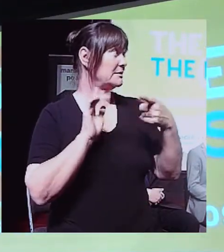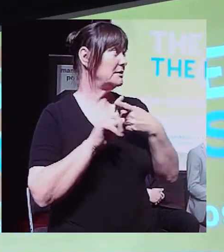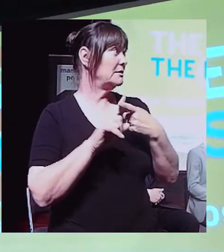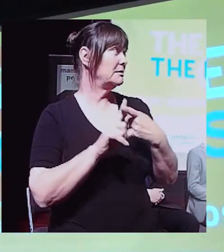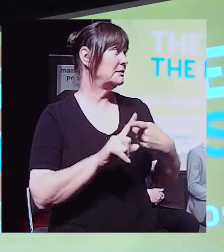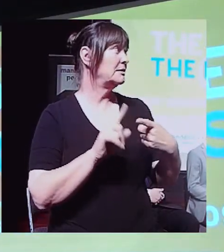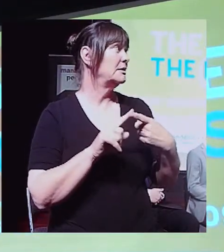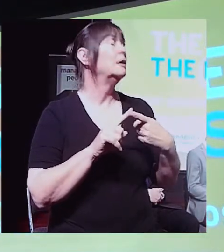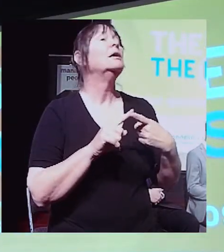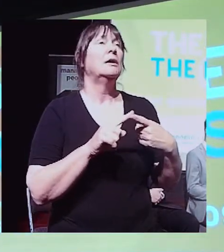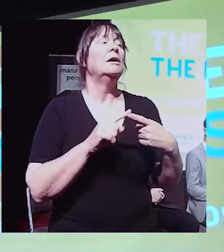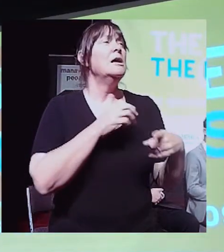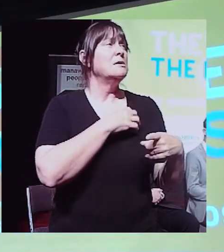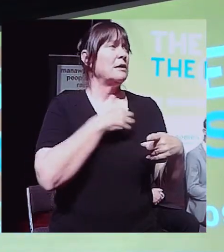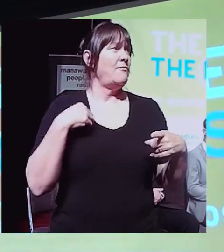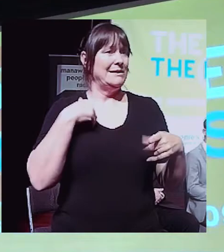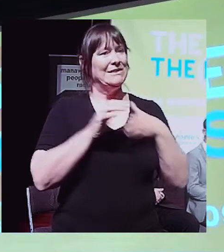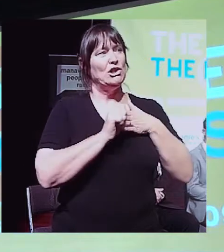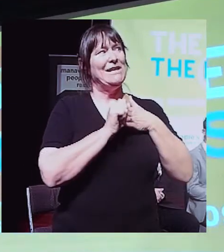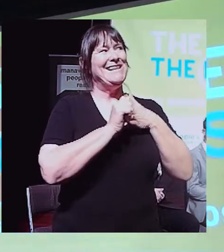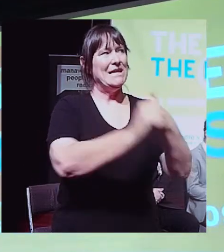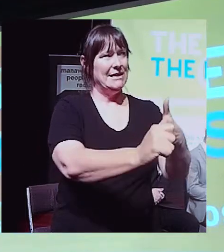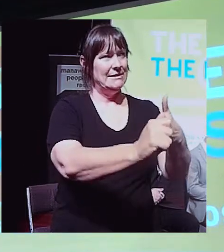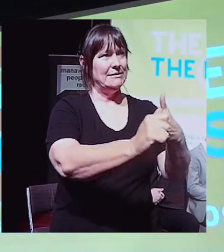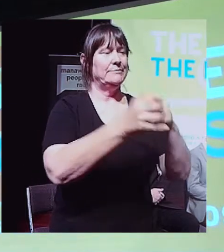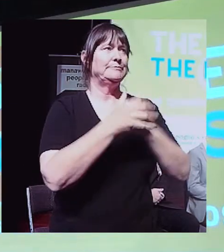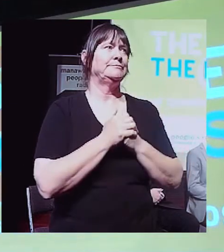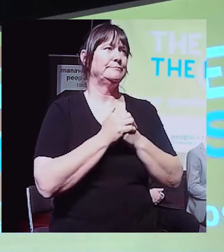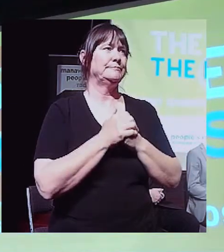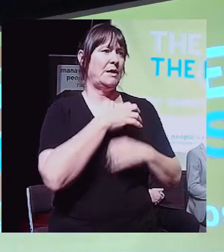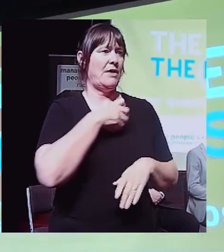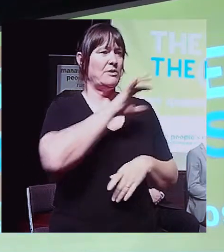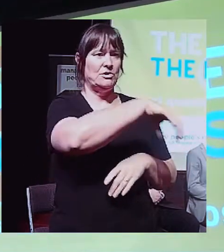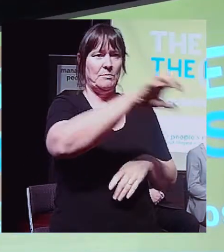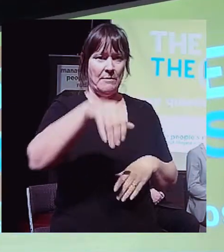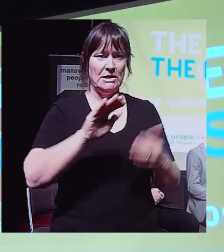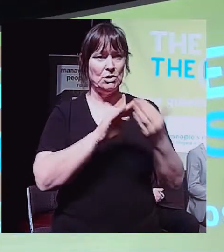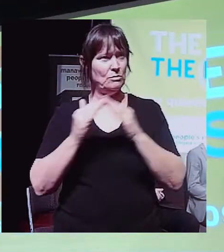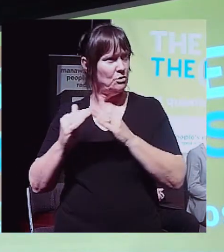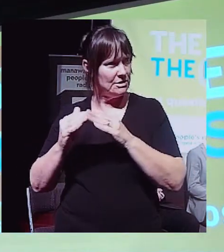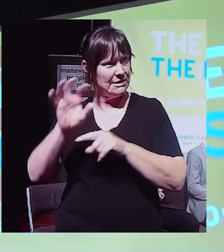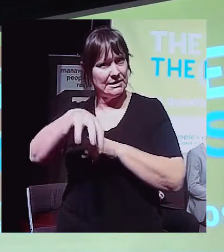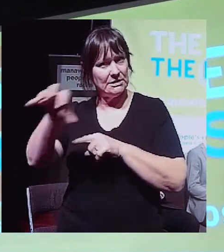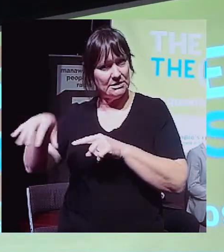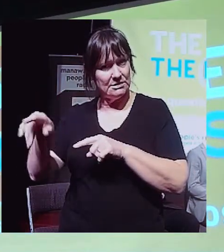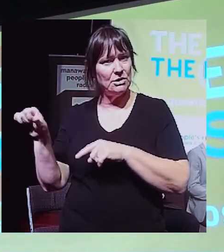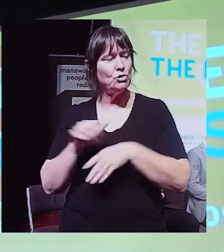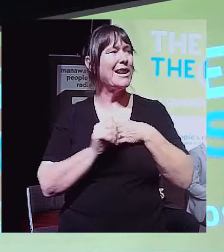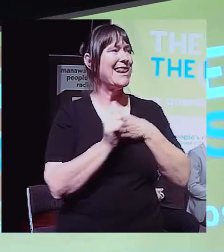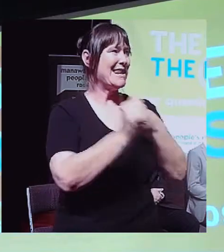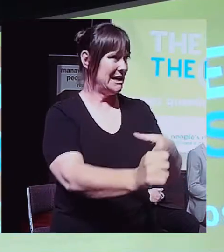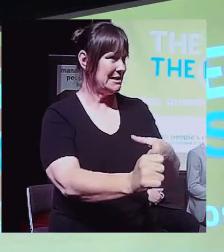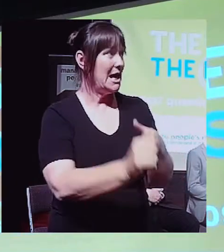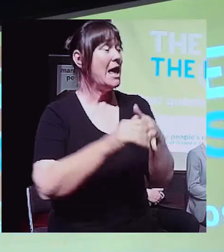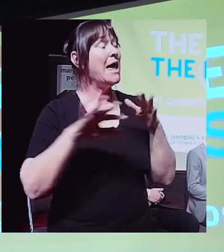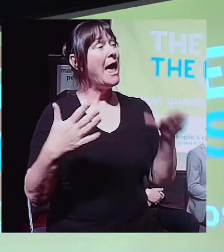mean, I think government needs to lead the way. Government departments, community sectors, they should lead the way by making sure that there